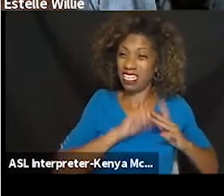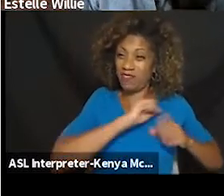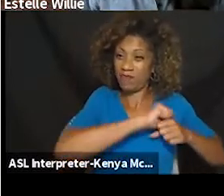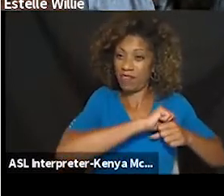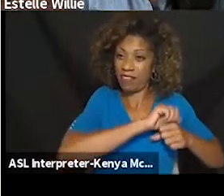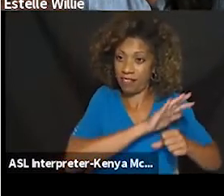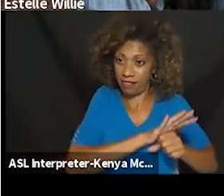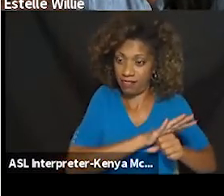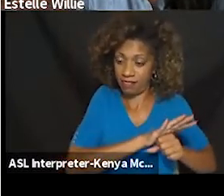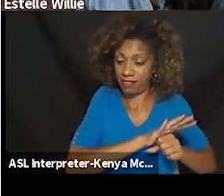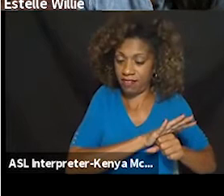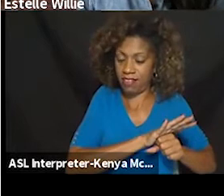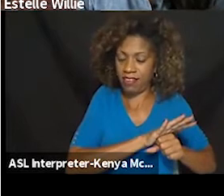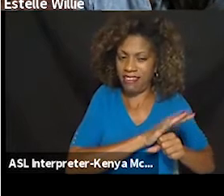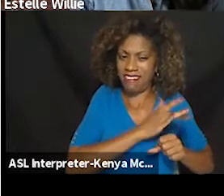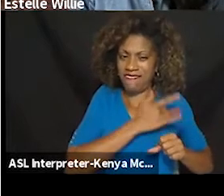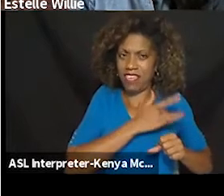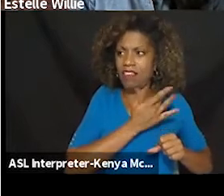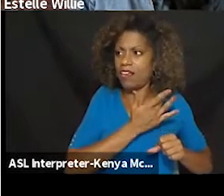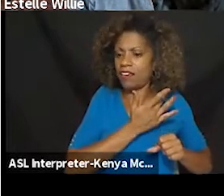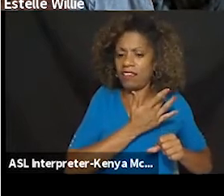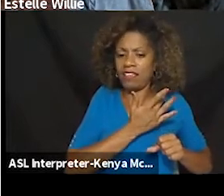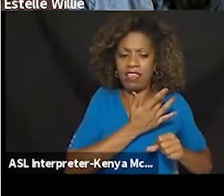in all sorts of different directions. And